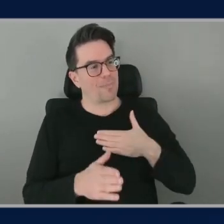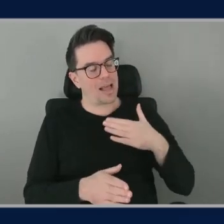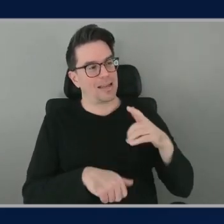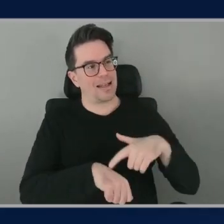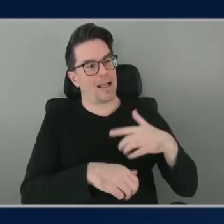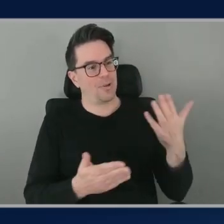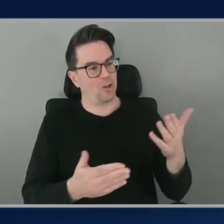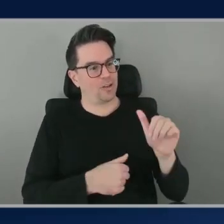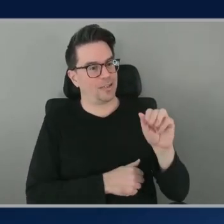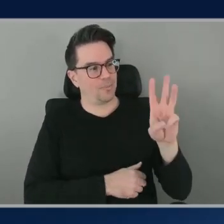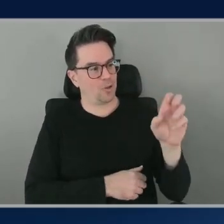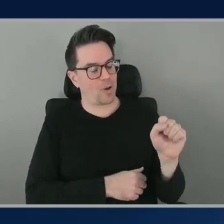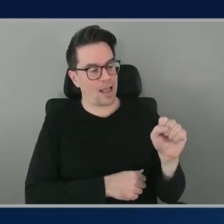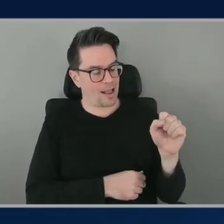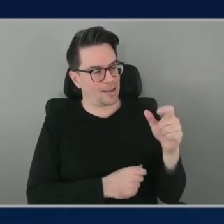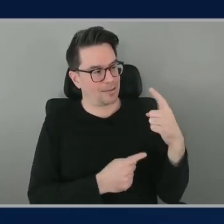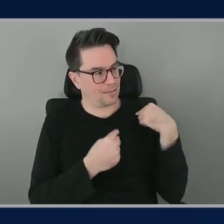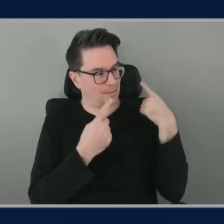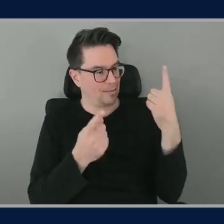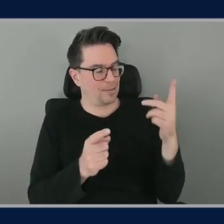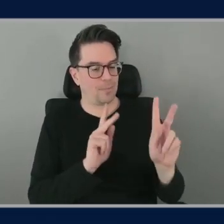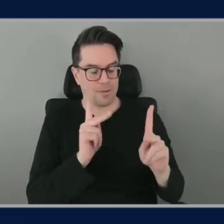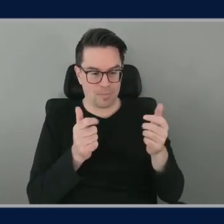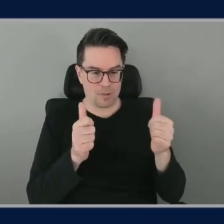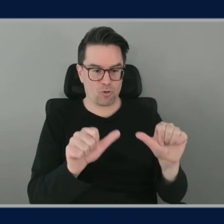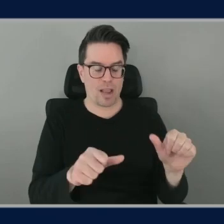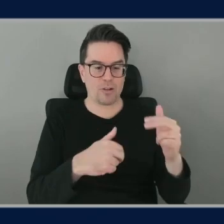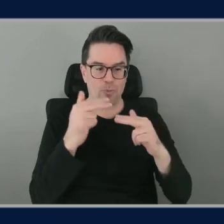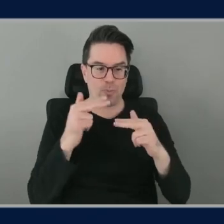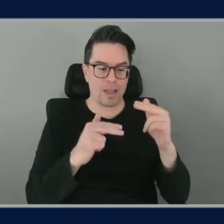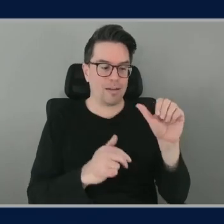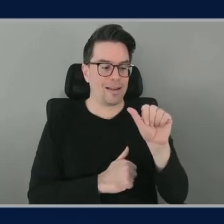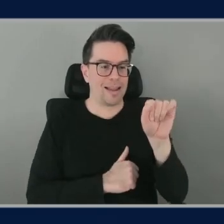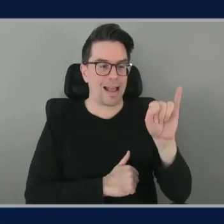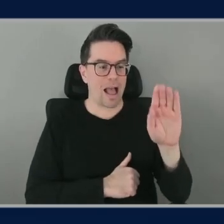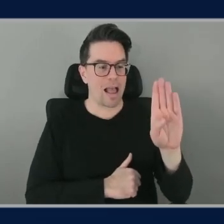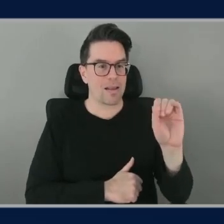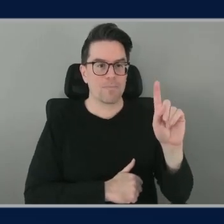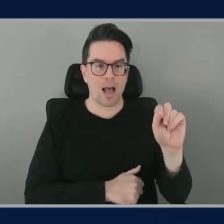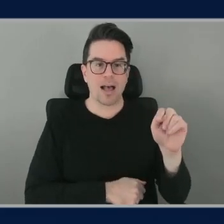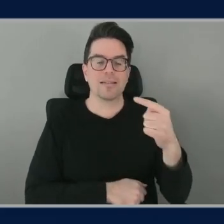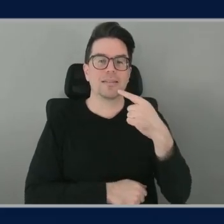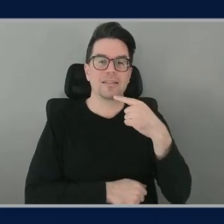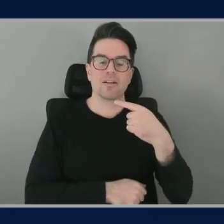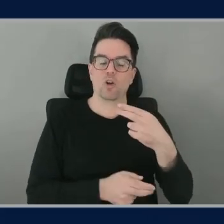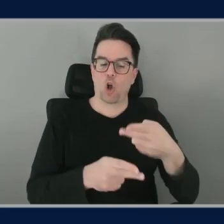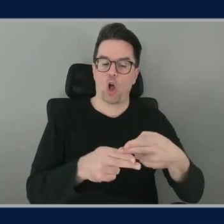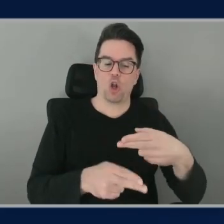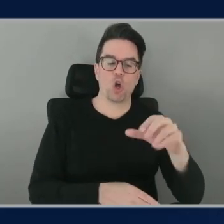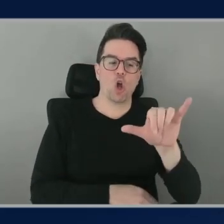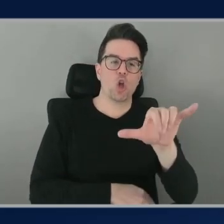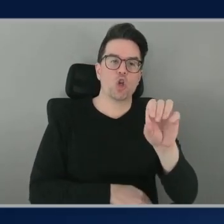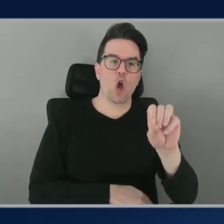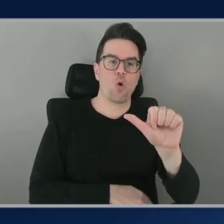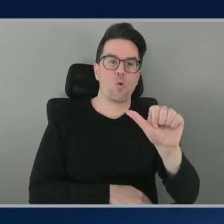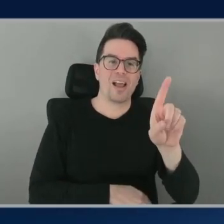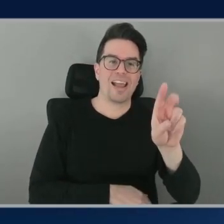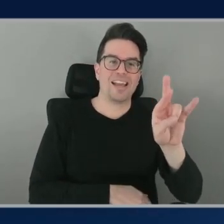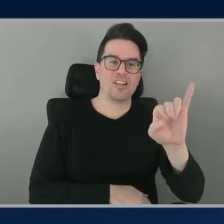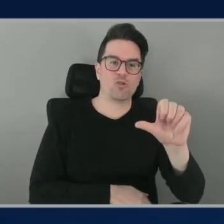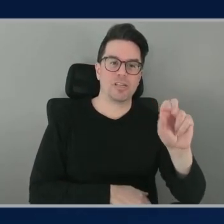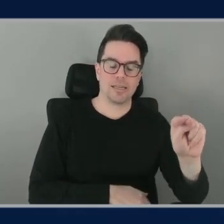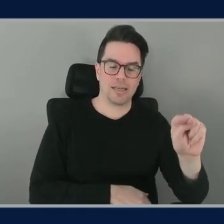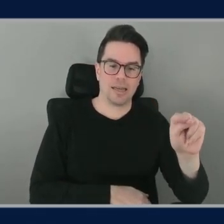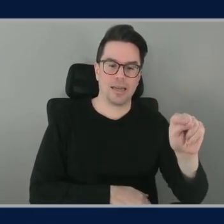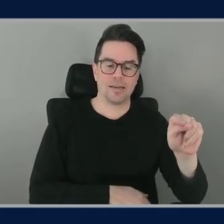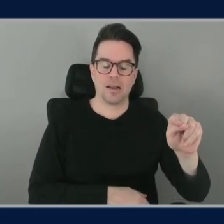out and be a better source of truth that is far less grumpy and more personable by dumping everything in my brain into it. And it's